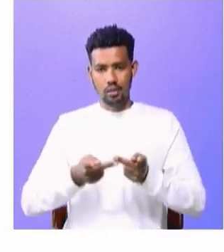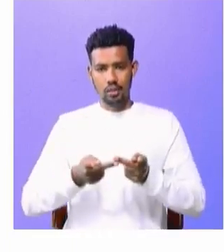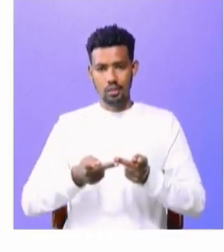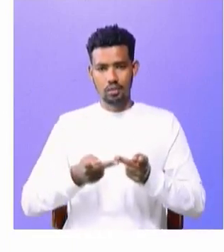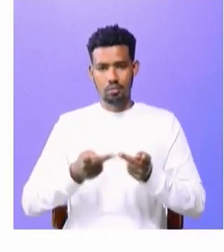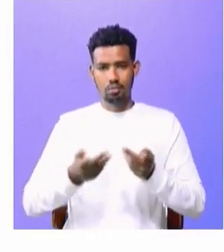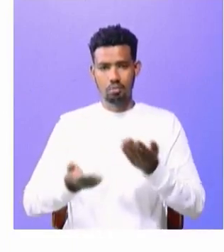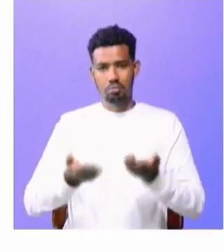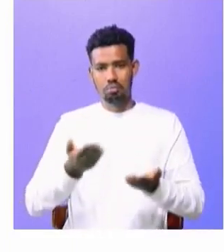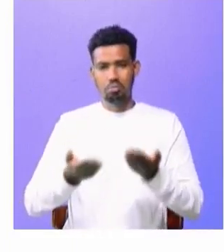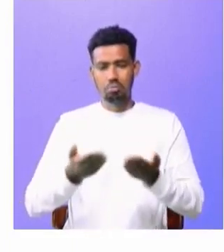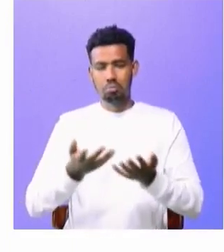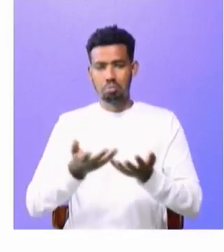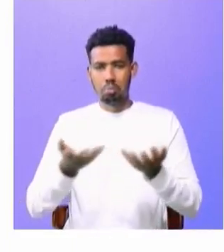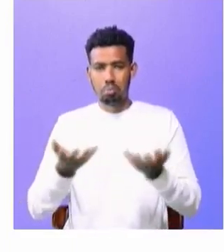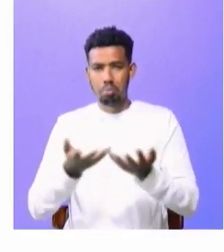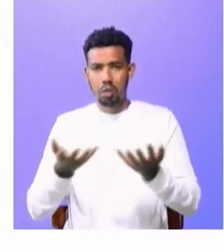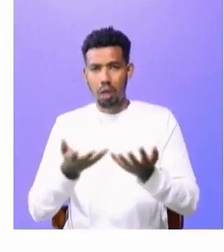it might be things,